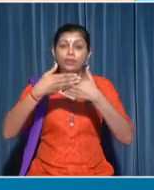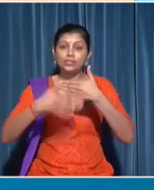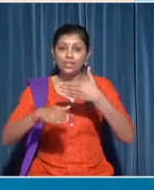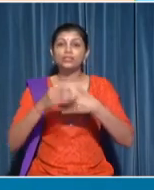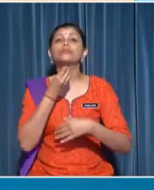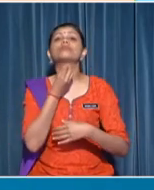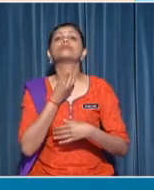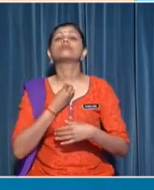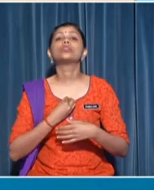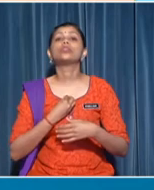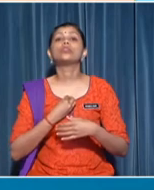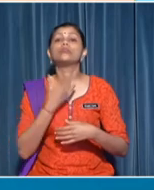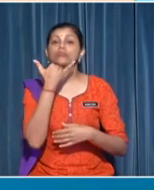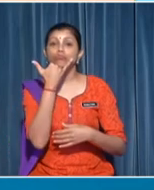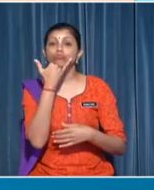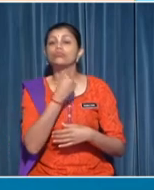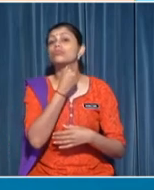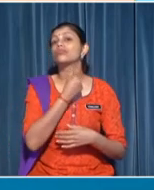the windpipe.